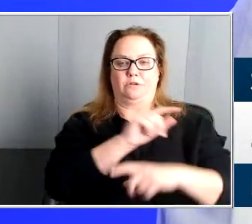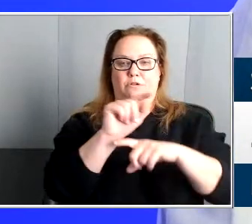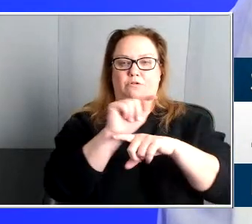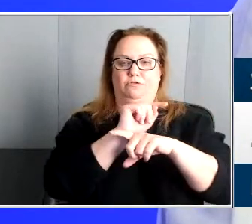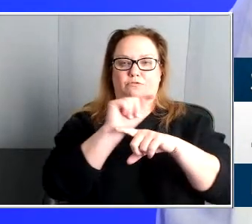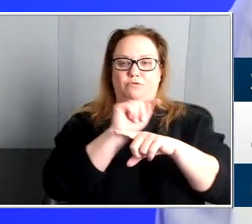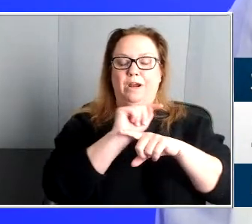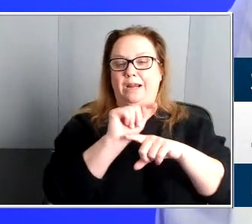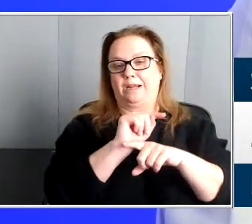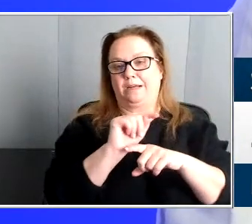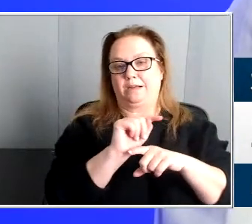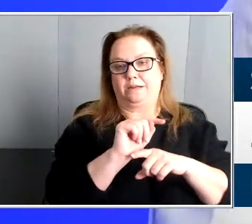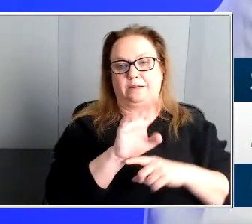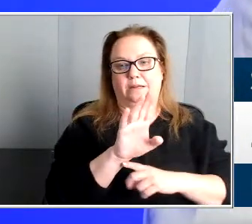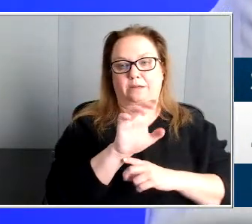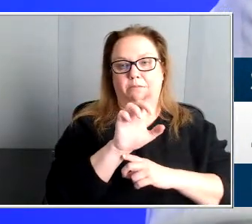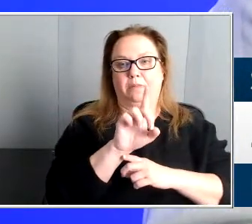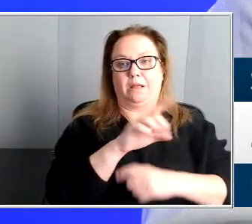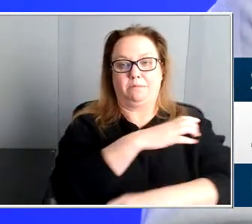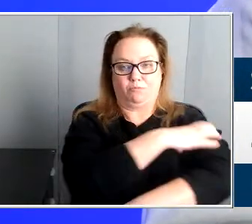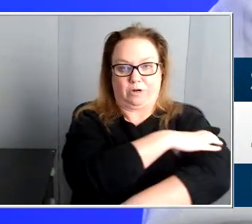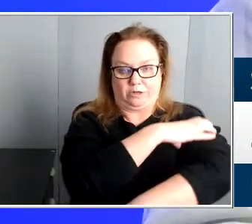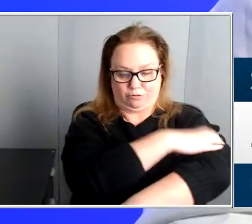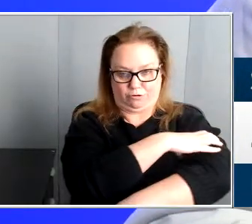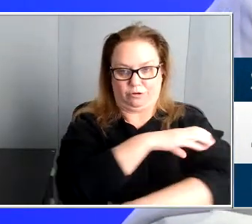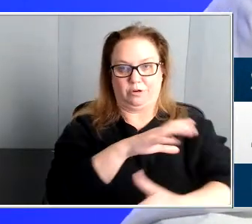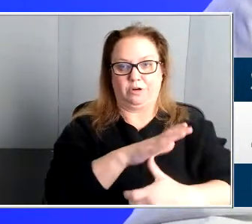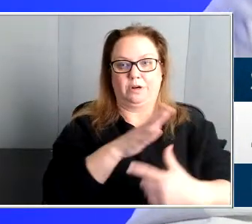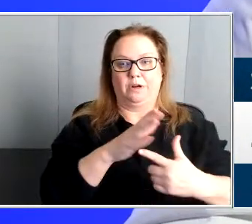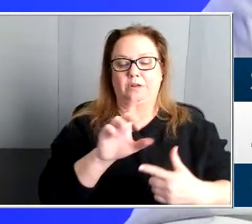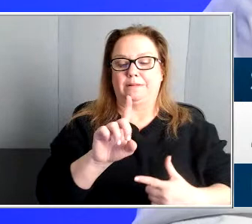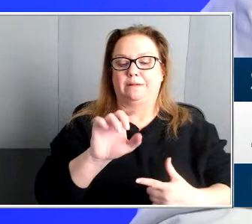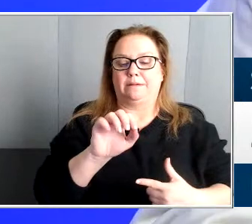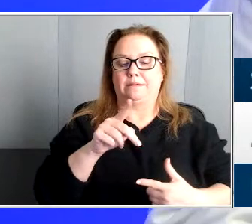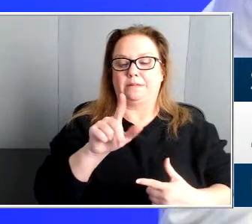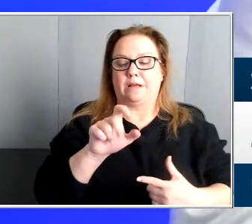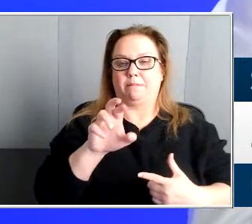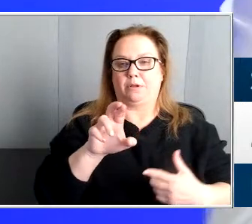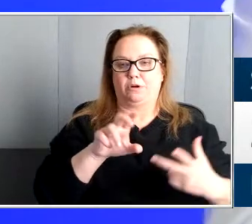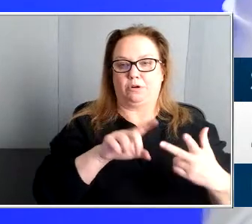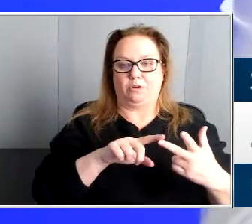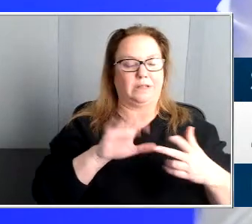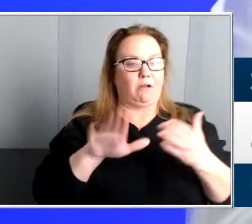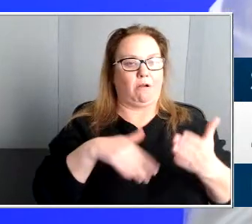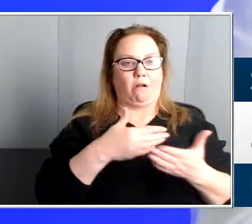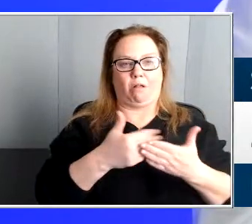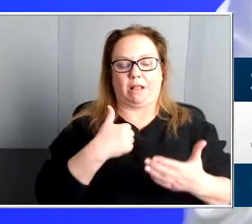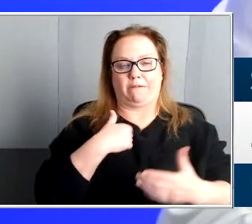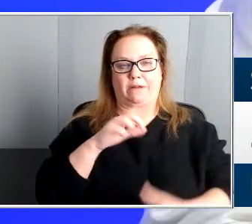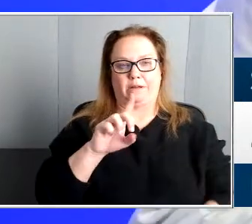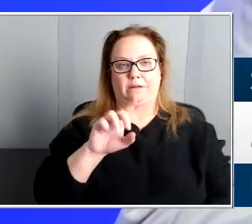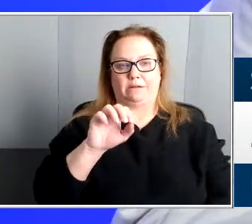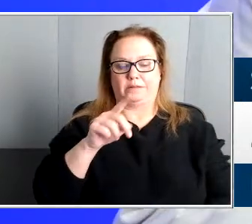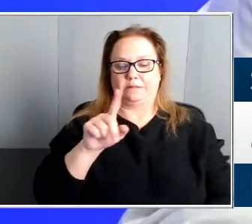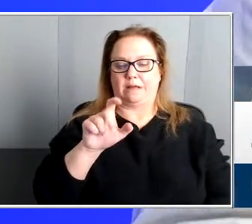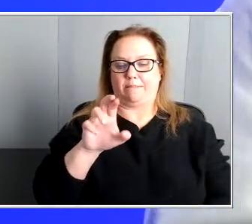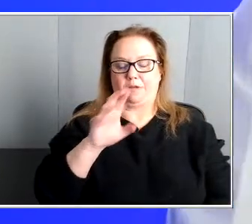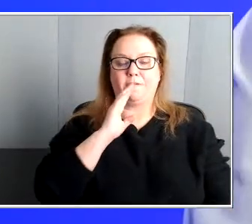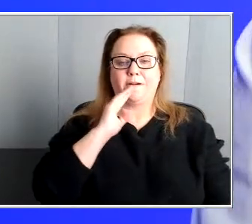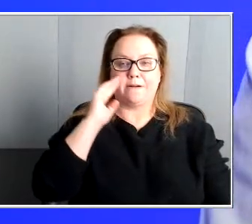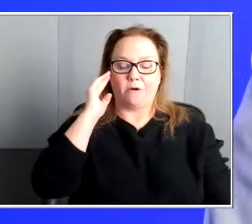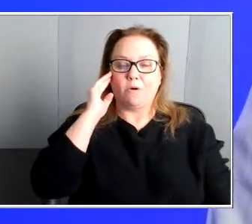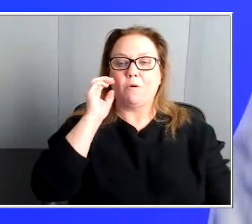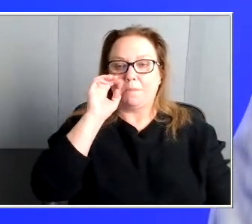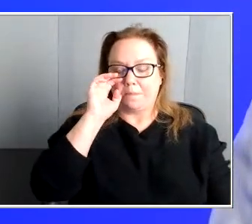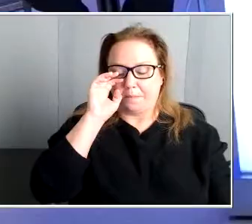their blood pressure, and we use the Doppler technique. They all have a Doppler at home. Just inflate their arm and check the mean